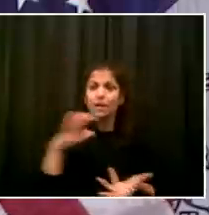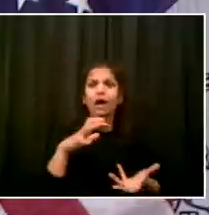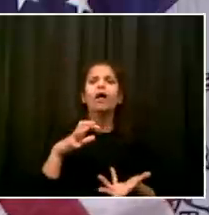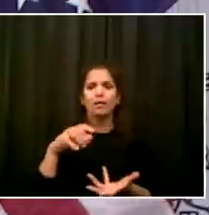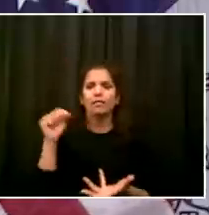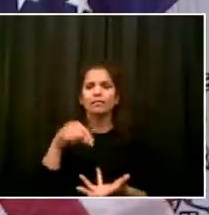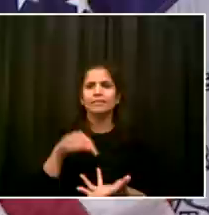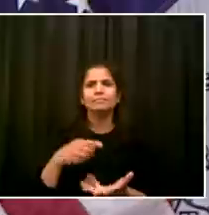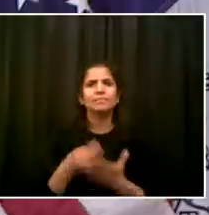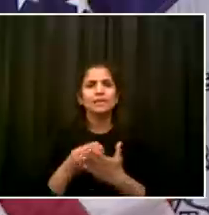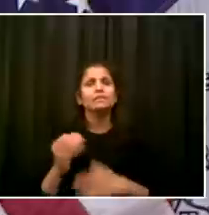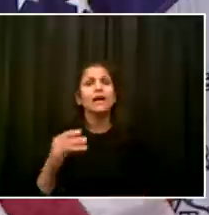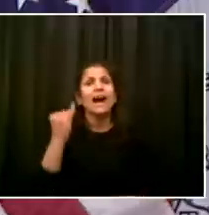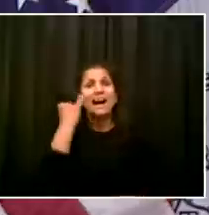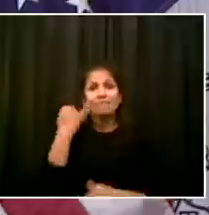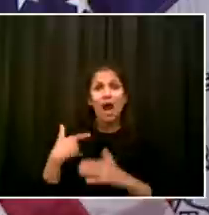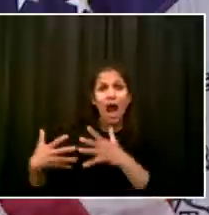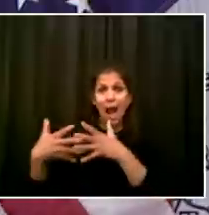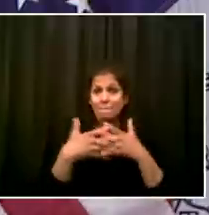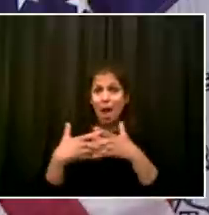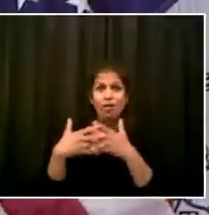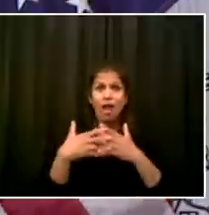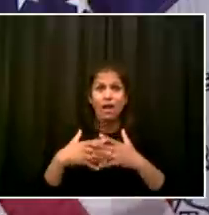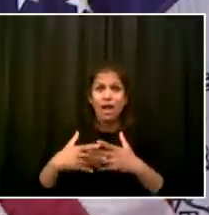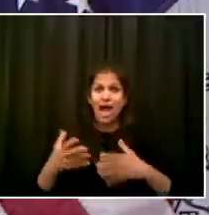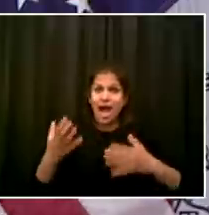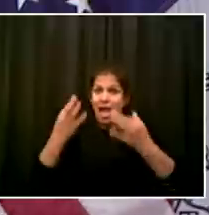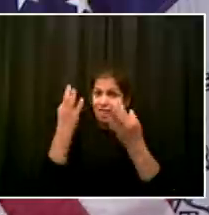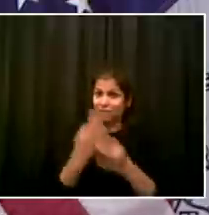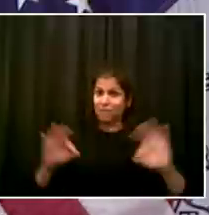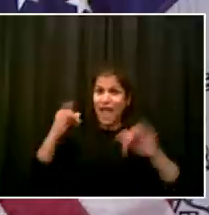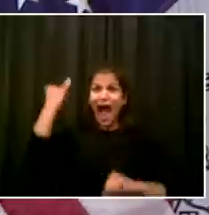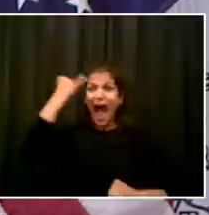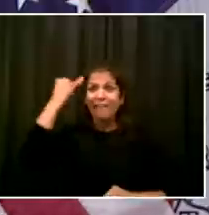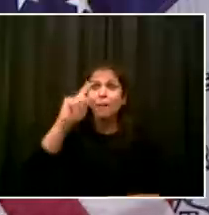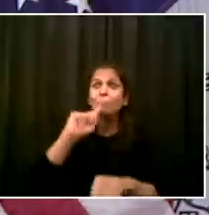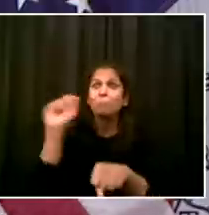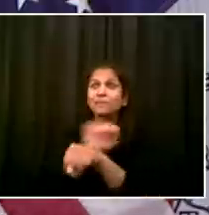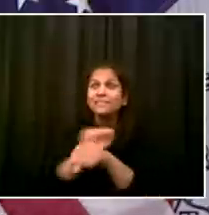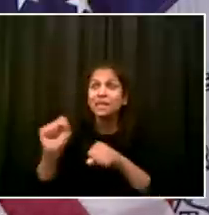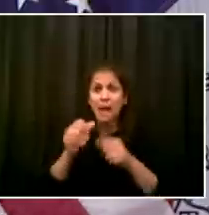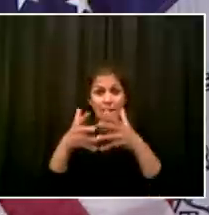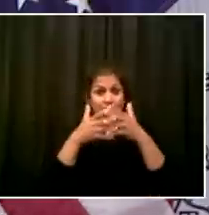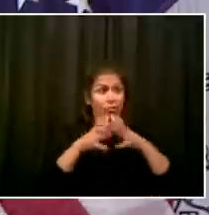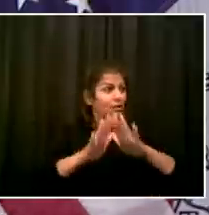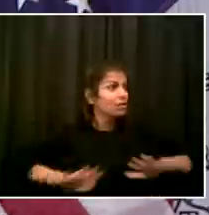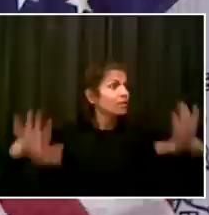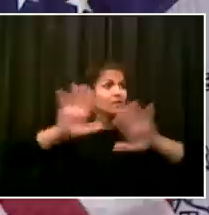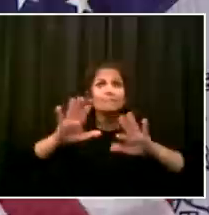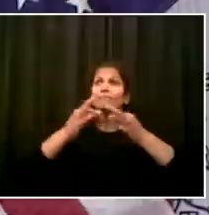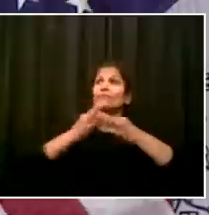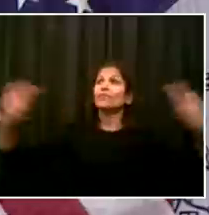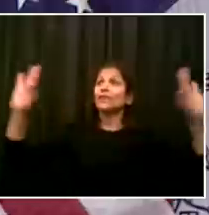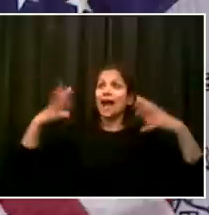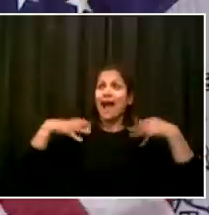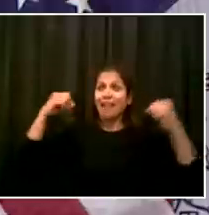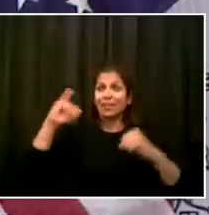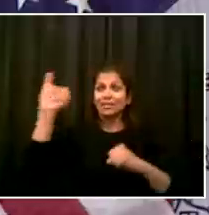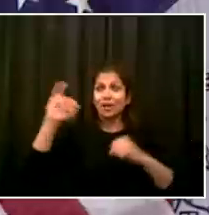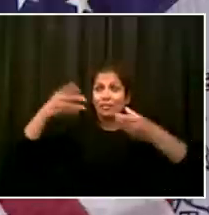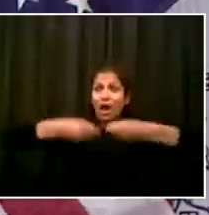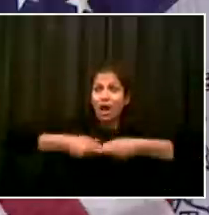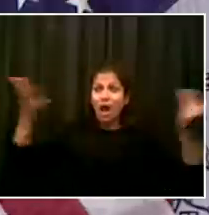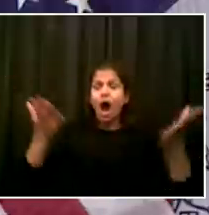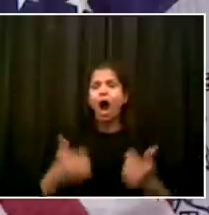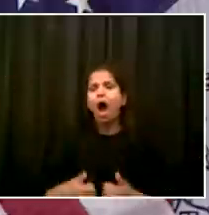kind of support for public housing we need, we'd be having an entirely different discussion. We got to stop kidding ourselves. And I think New Yorkers are very proud, and